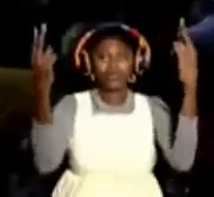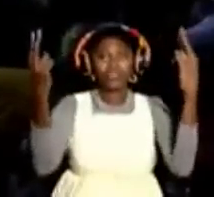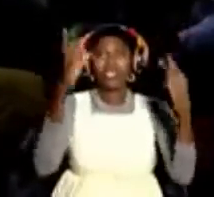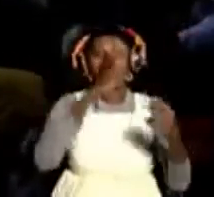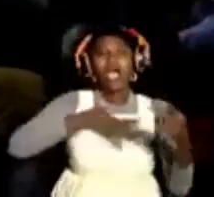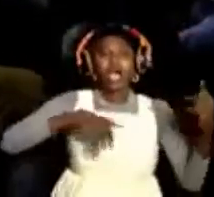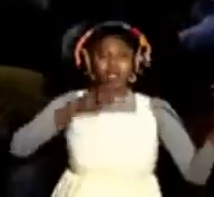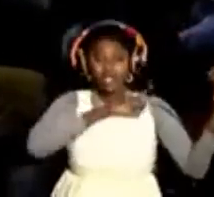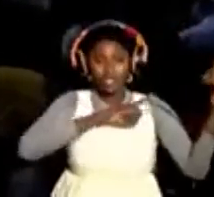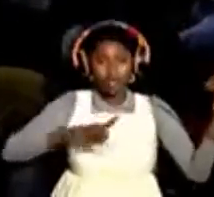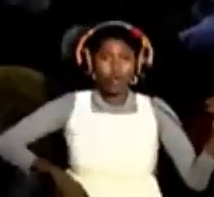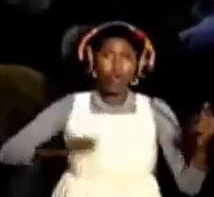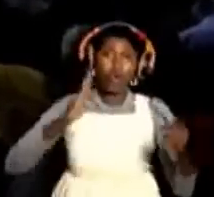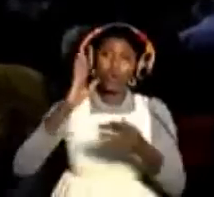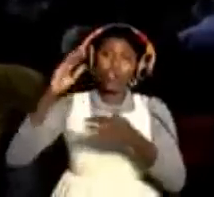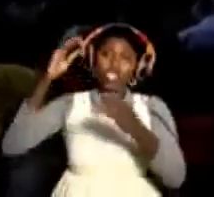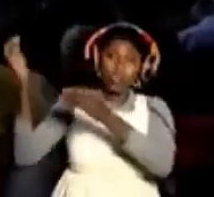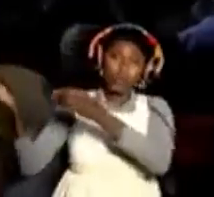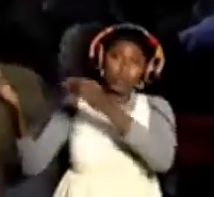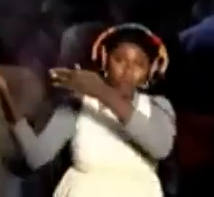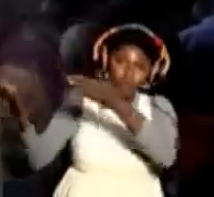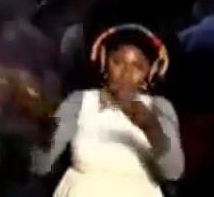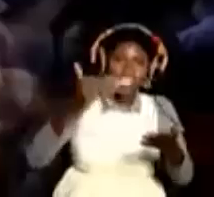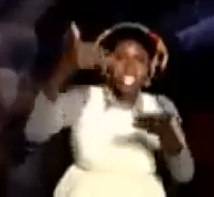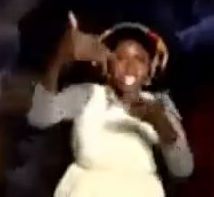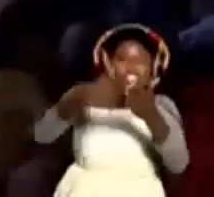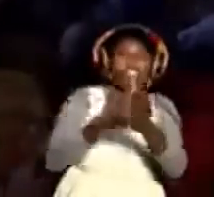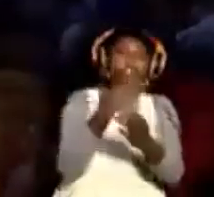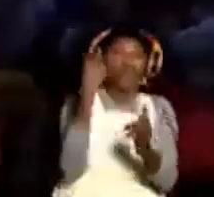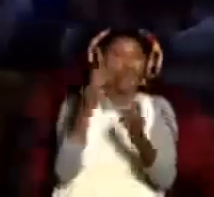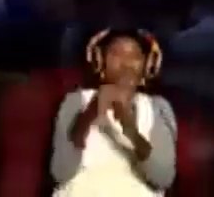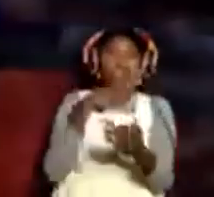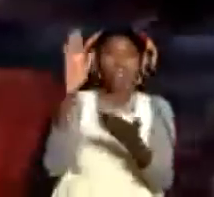The Lord will put a new word, a new song in your mouth.